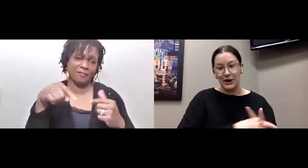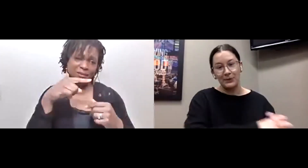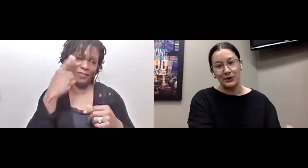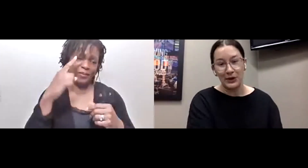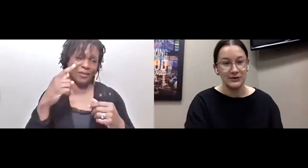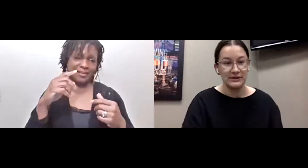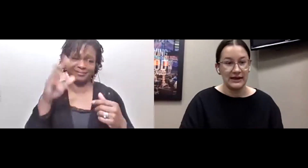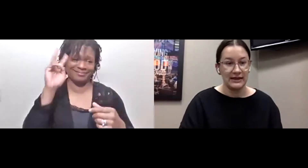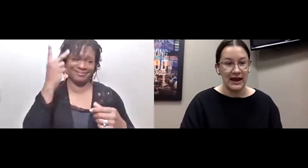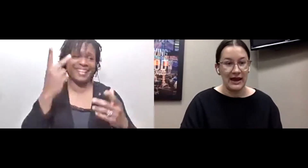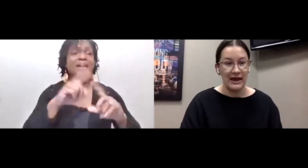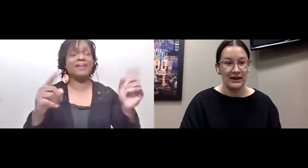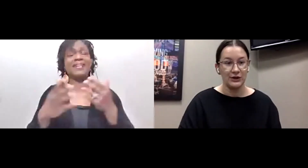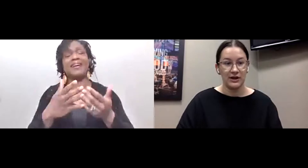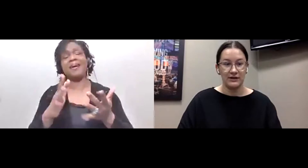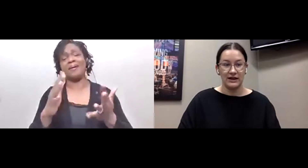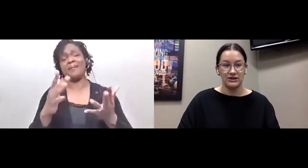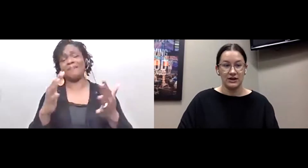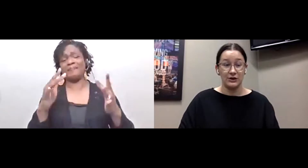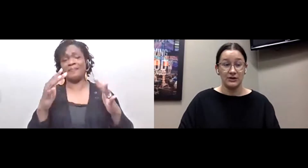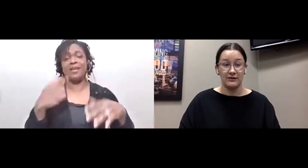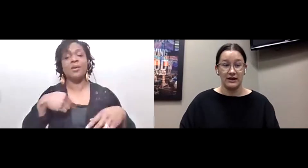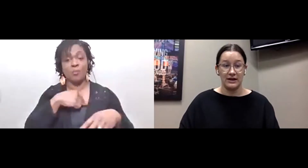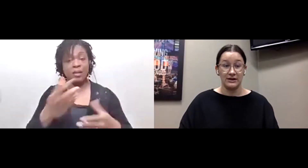are proposing that